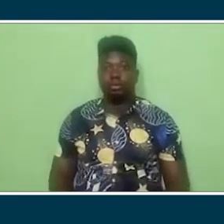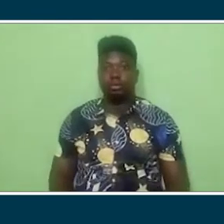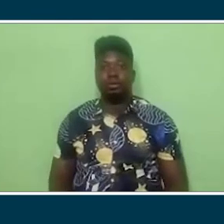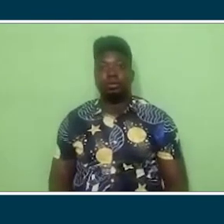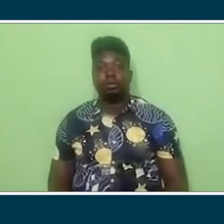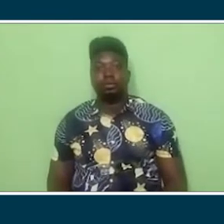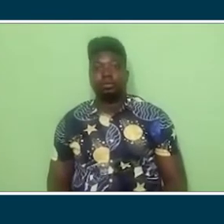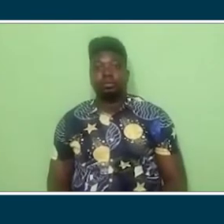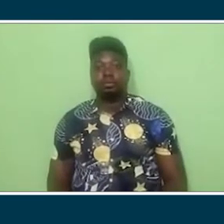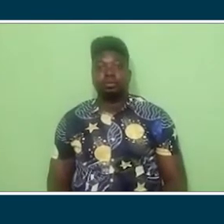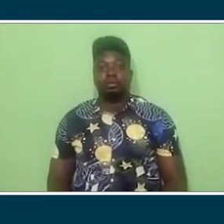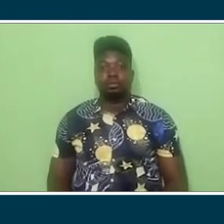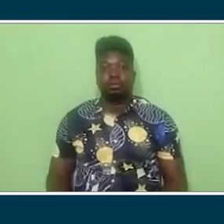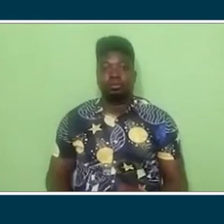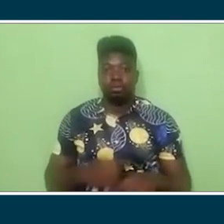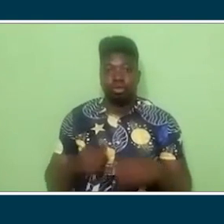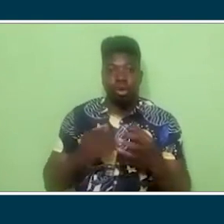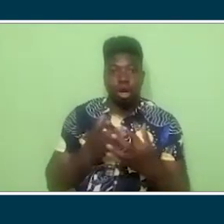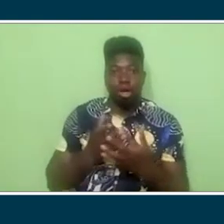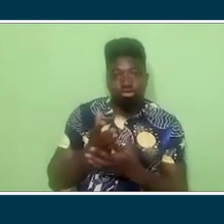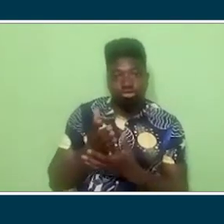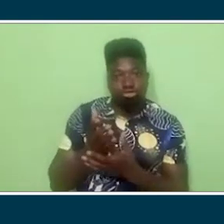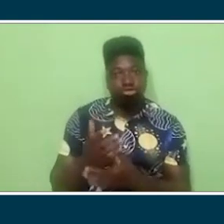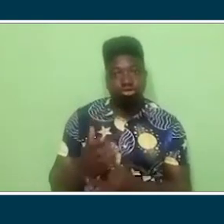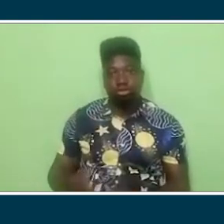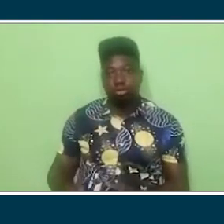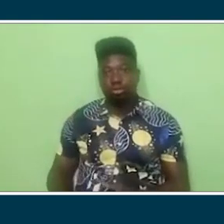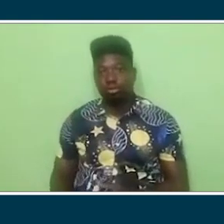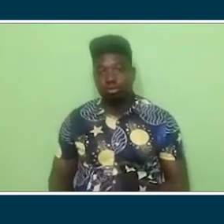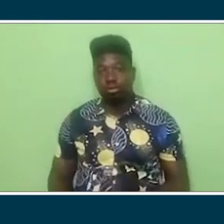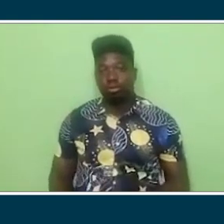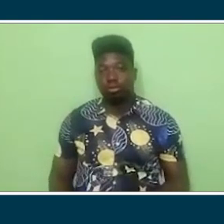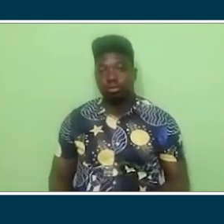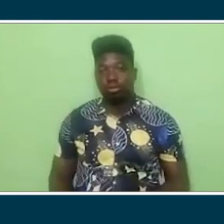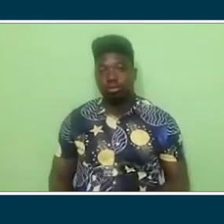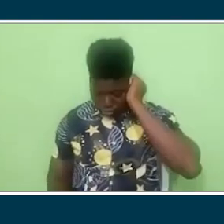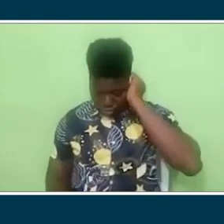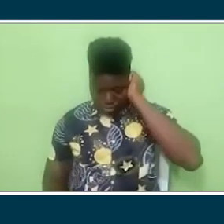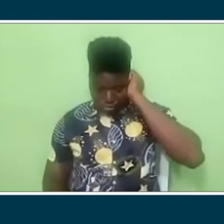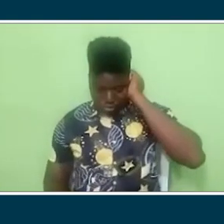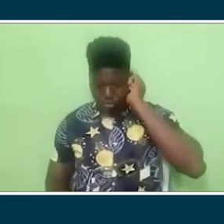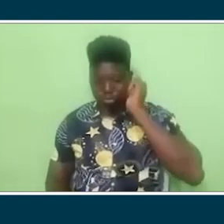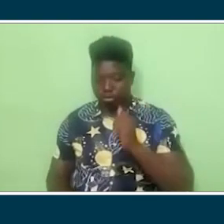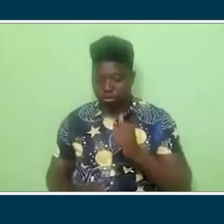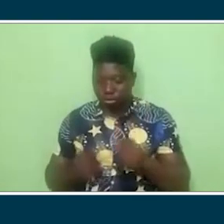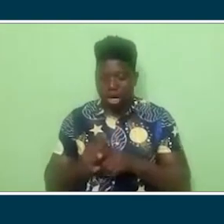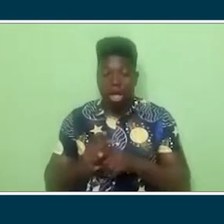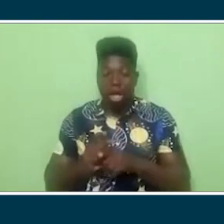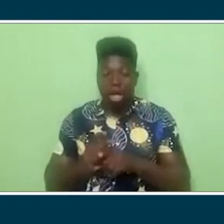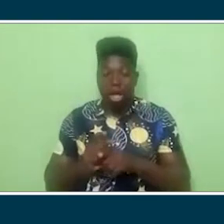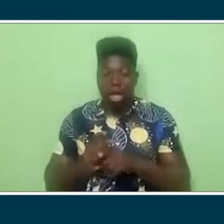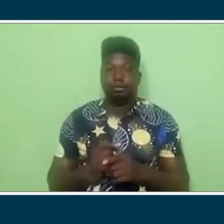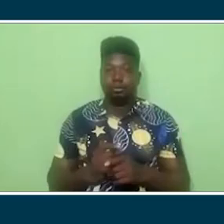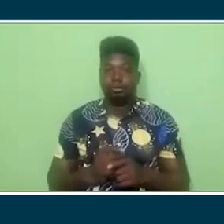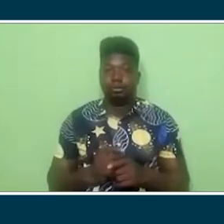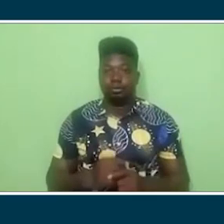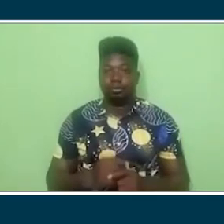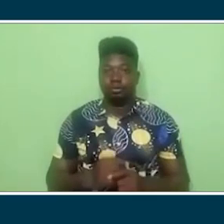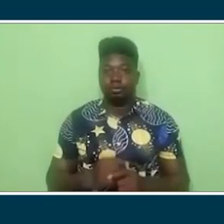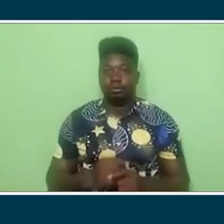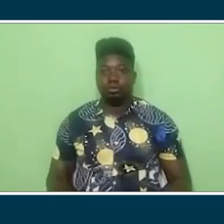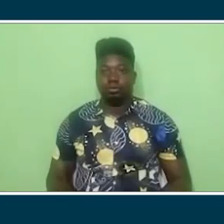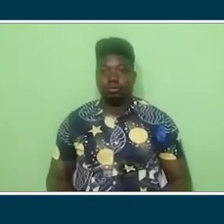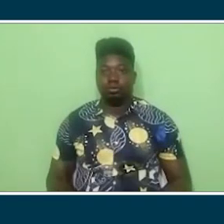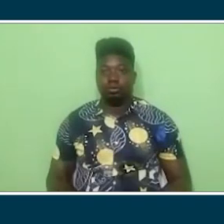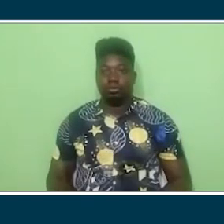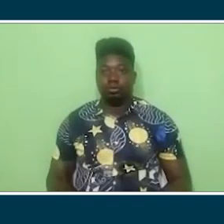going to an individual who has perhaps done great harm even, or we don't know, or there's some rumor